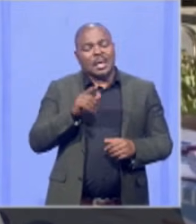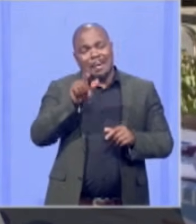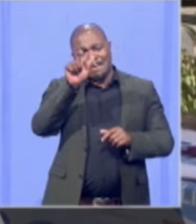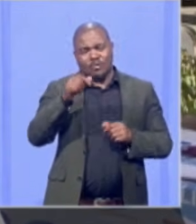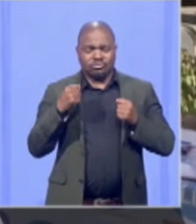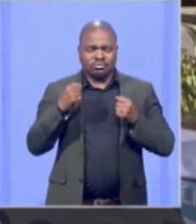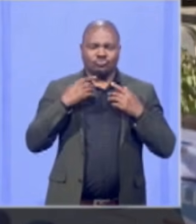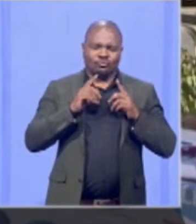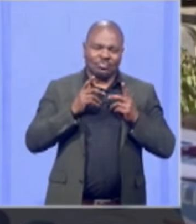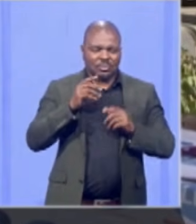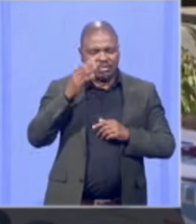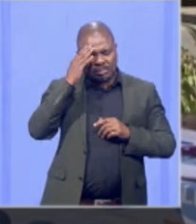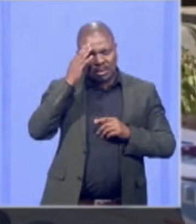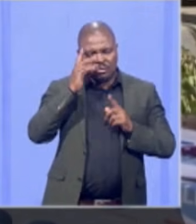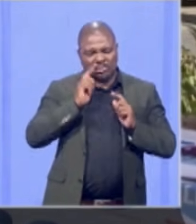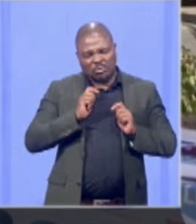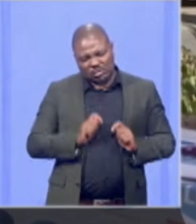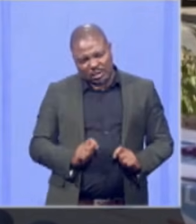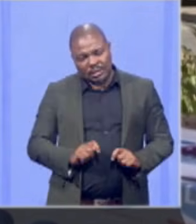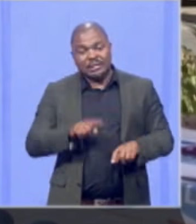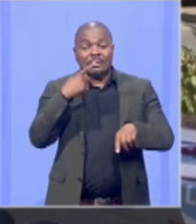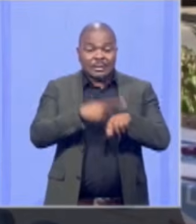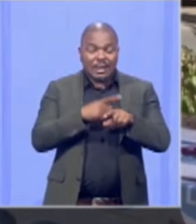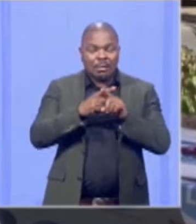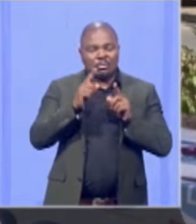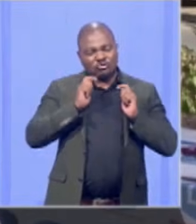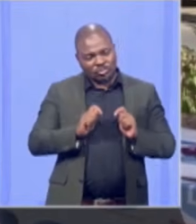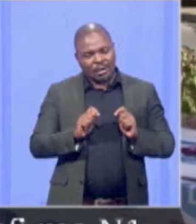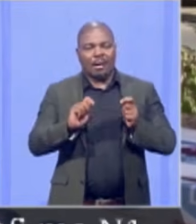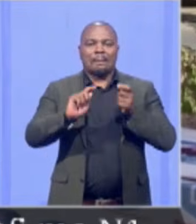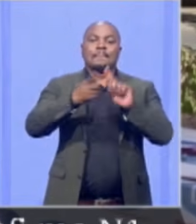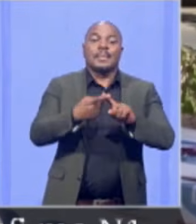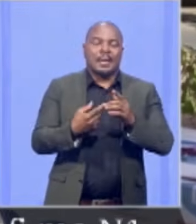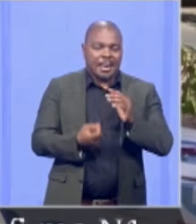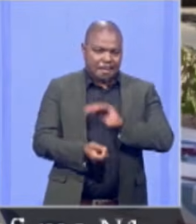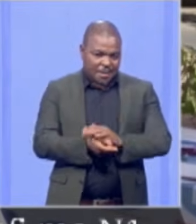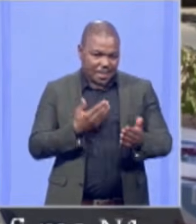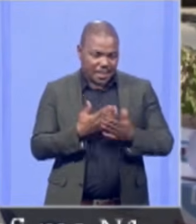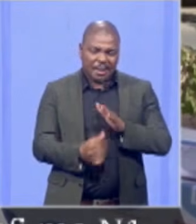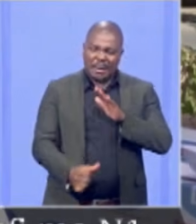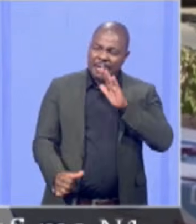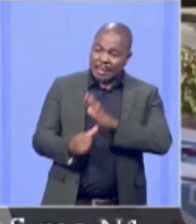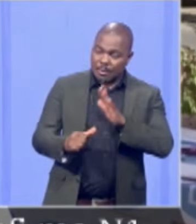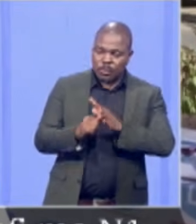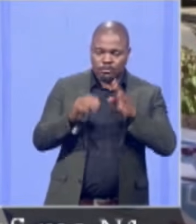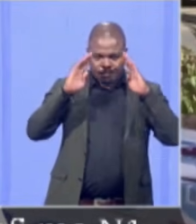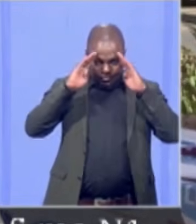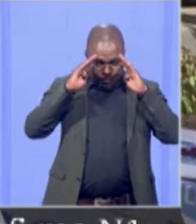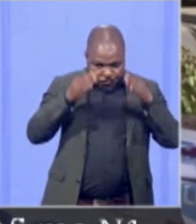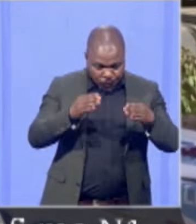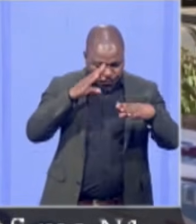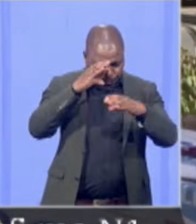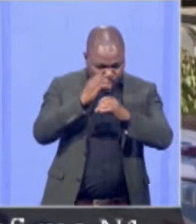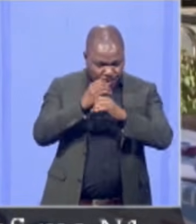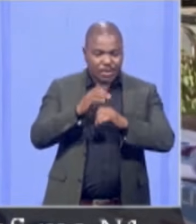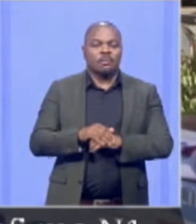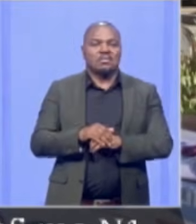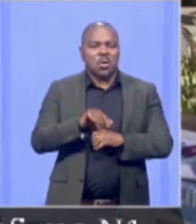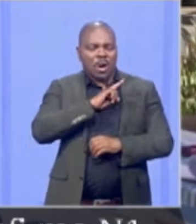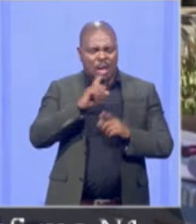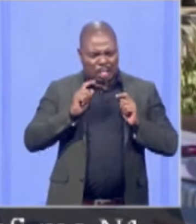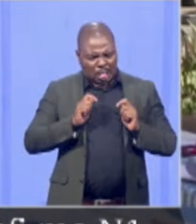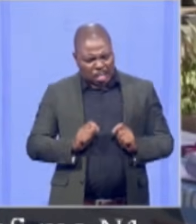kgathetse kelellong o qetela a bile a khosa le dikotsi mo tseleng so ho bohlokwa gore motho a tsebe ho focusa ka gore a qale pele ha ikutla a kgathetse